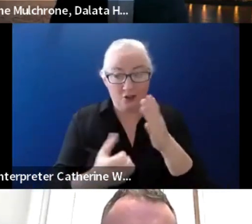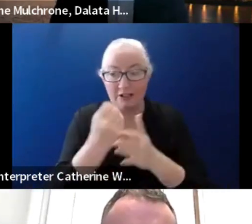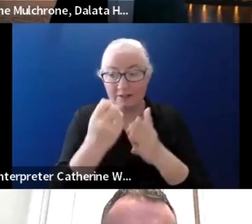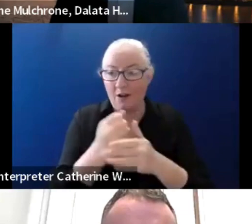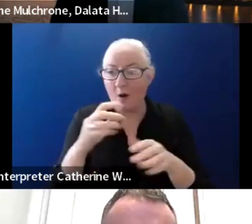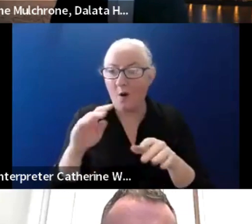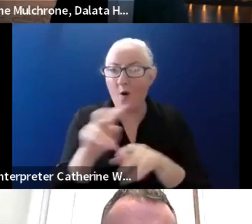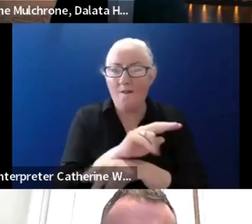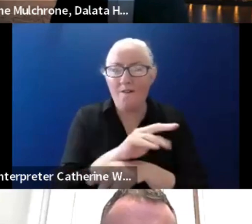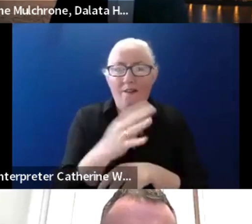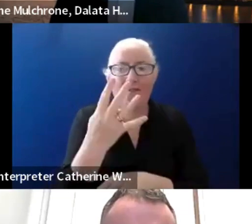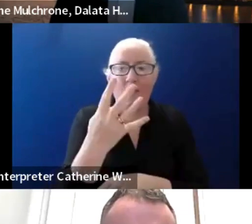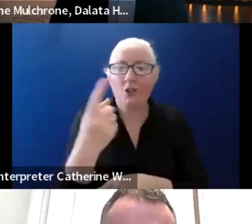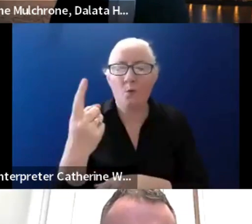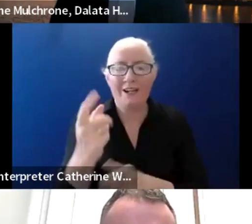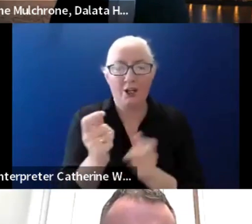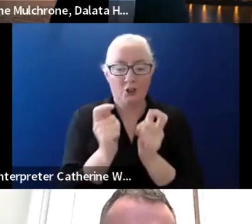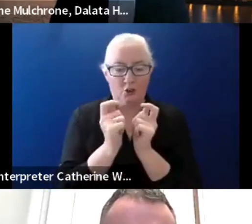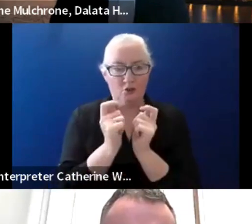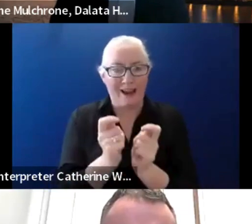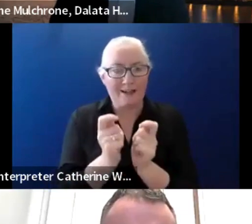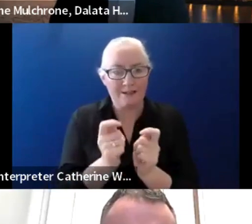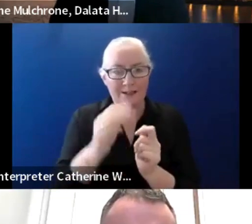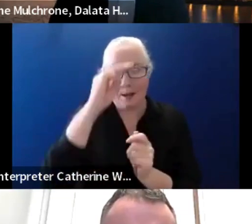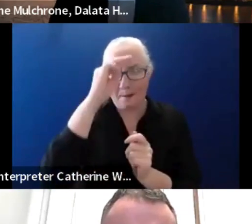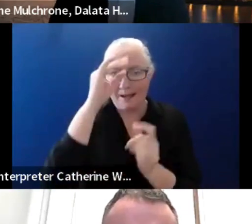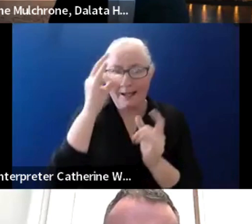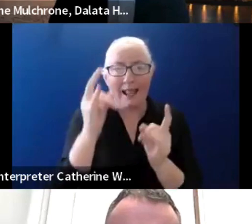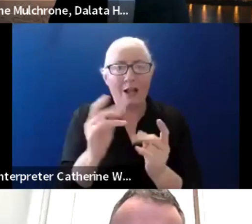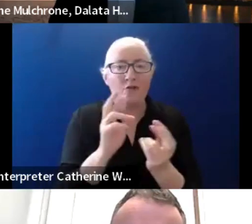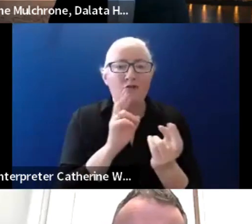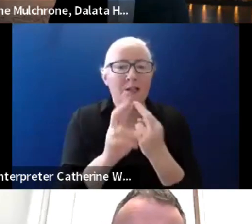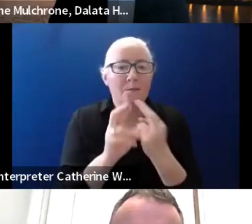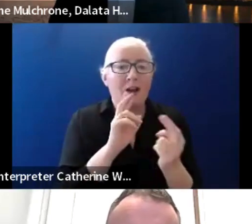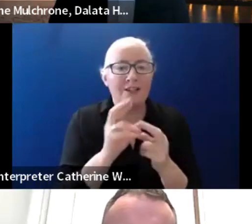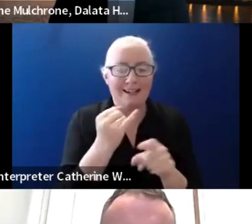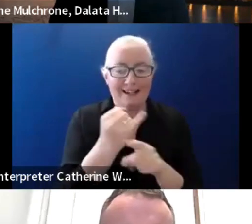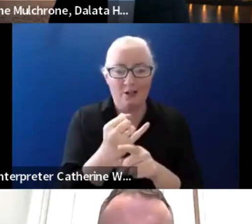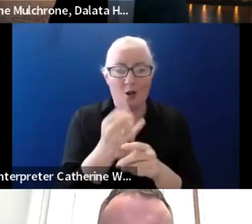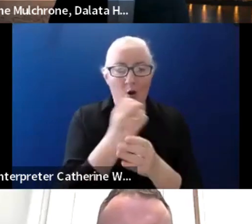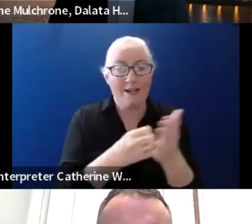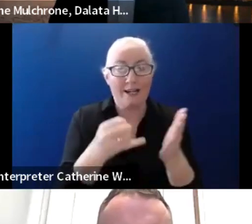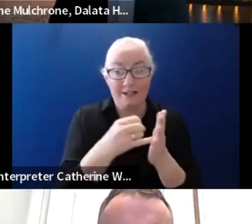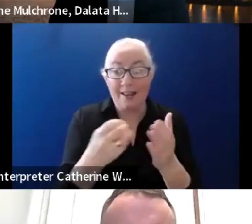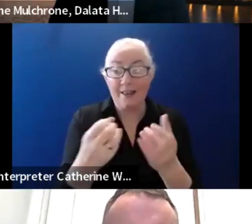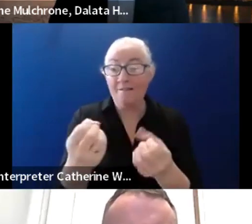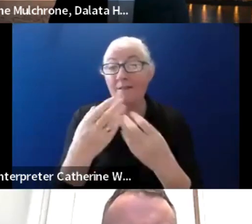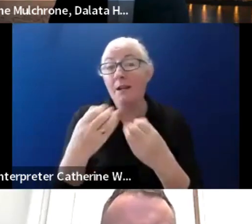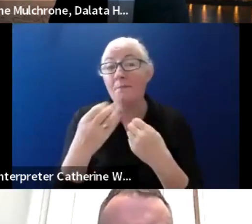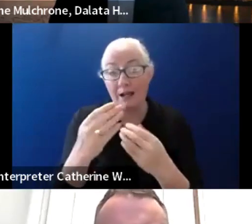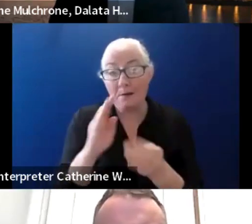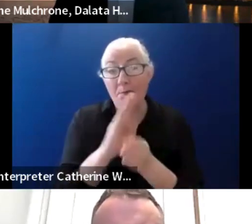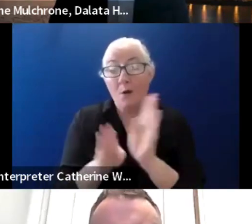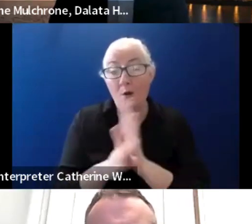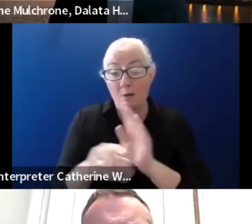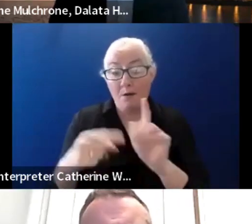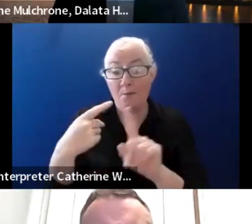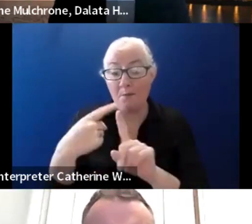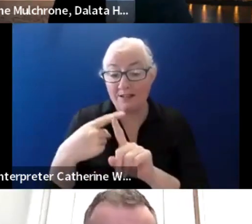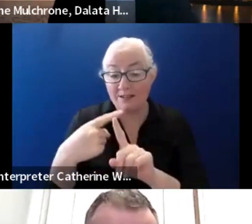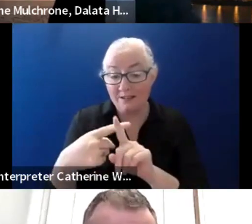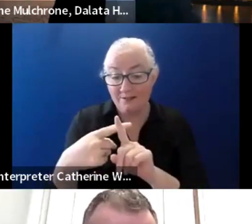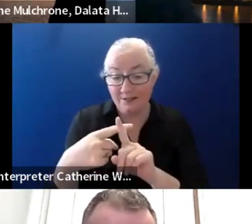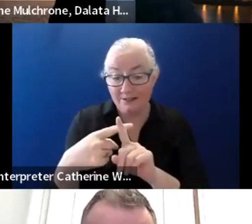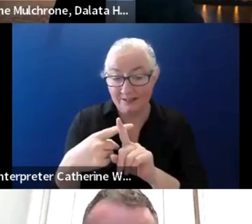over 41 trained mental health responders across the organisation. But the feedback has been really positive, and that